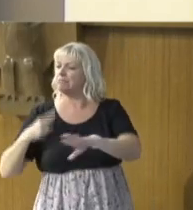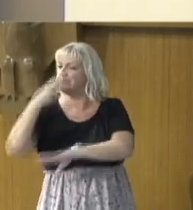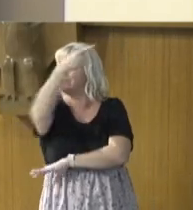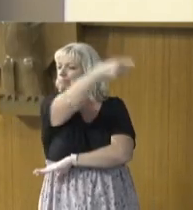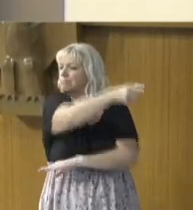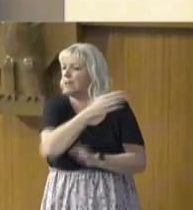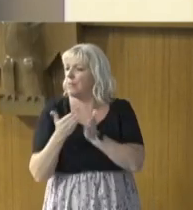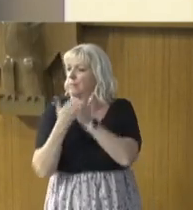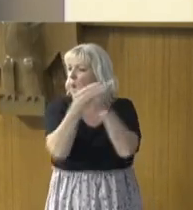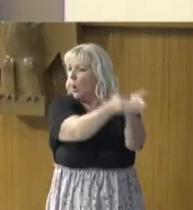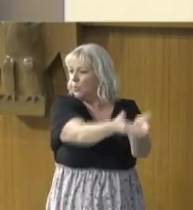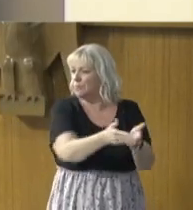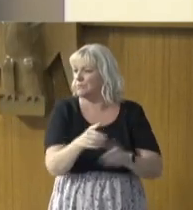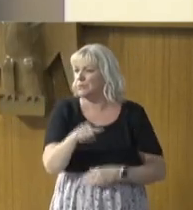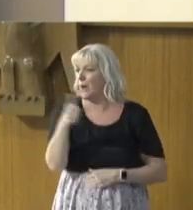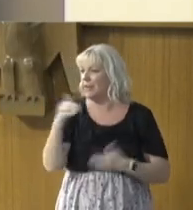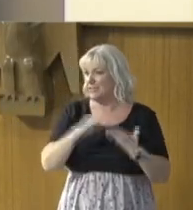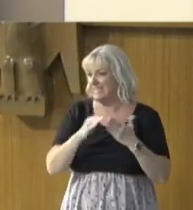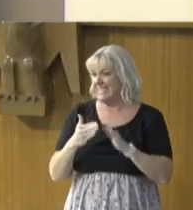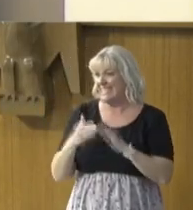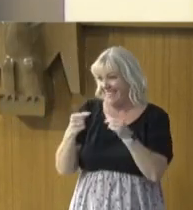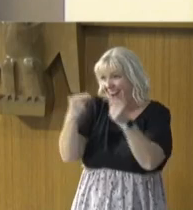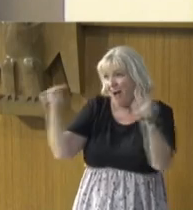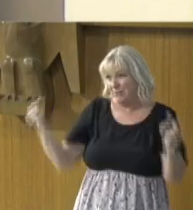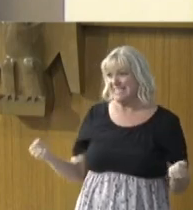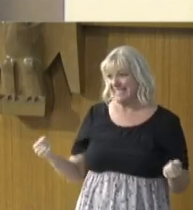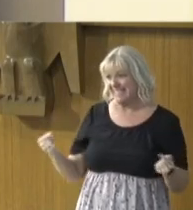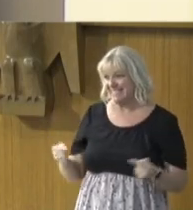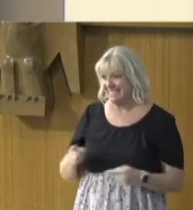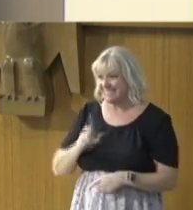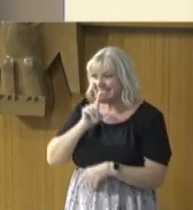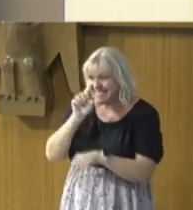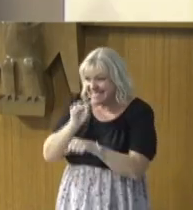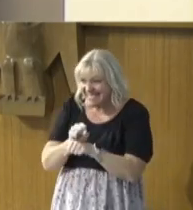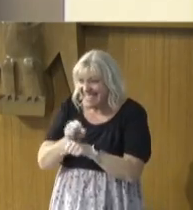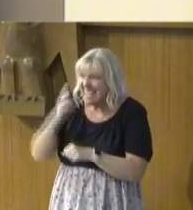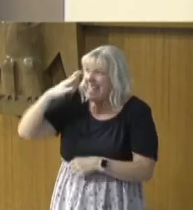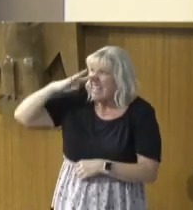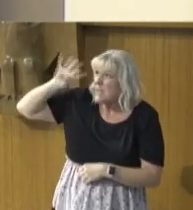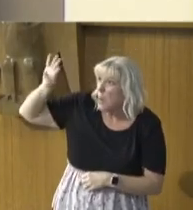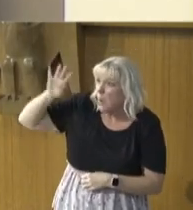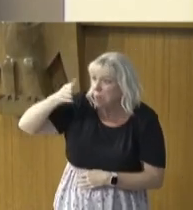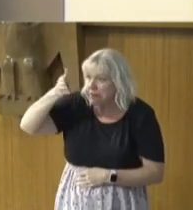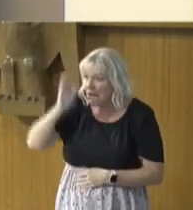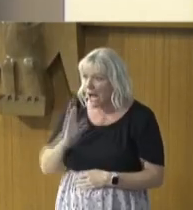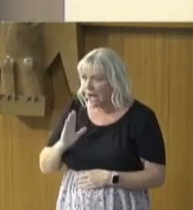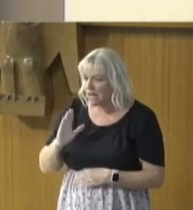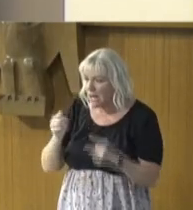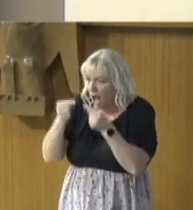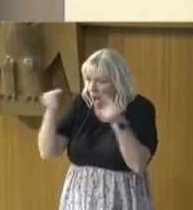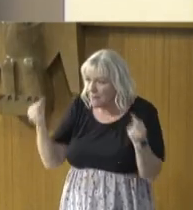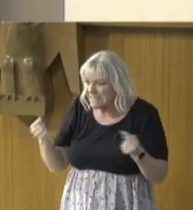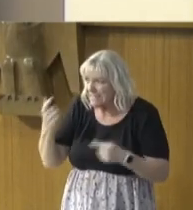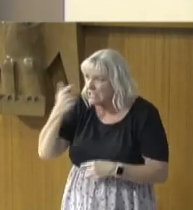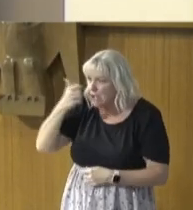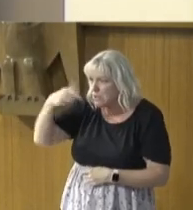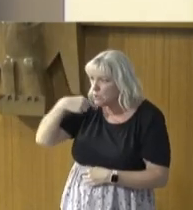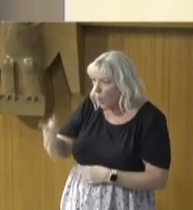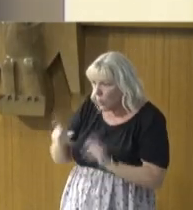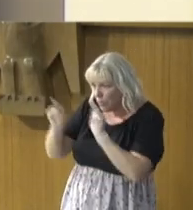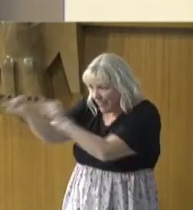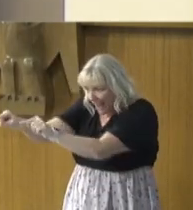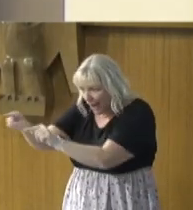Sea to Tarshish. He literally hightails it in the opposite direction of where God just told him to go.